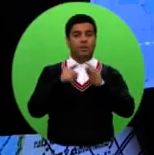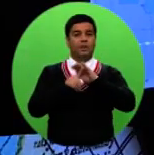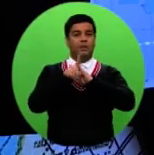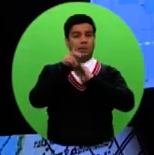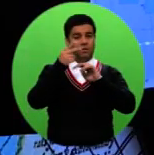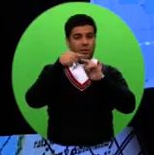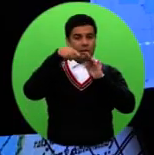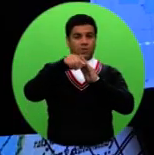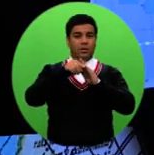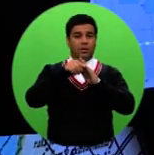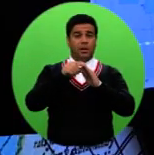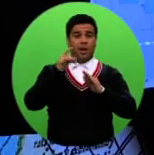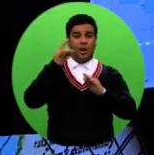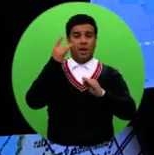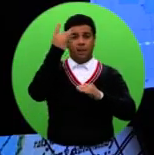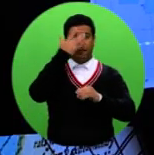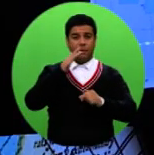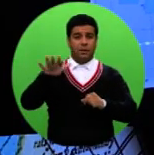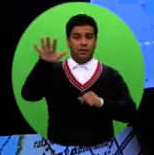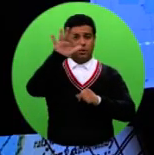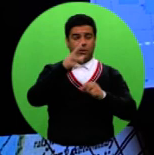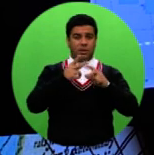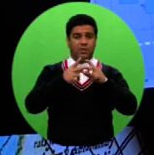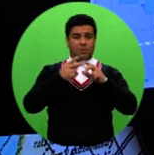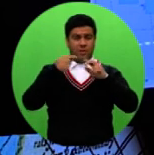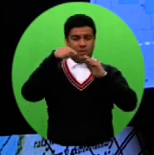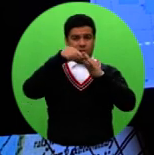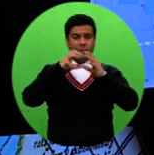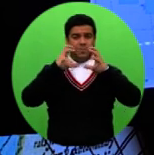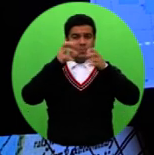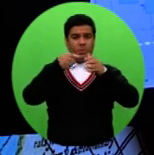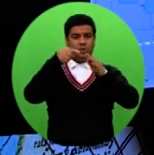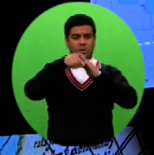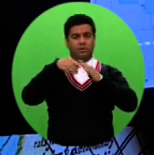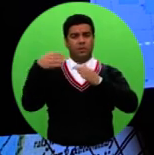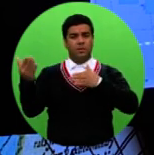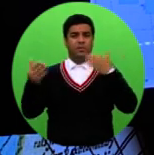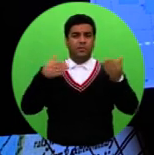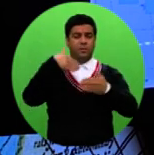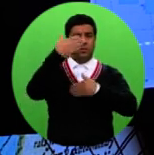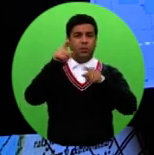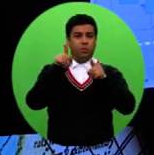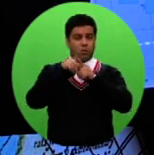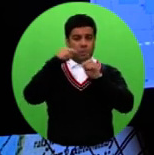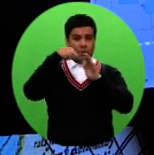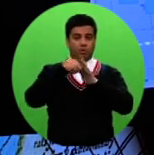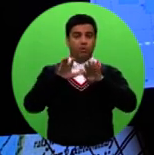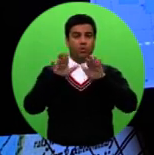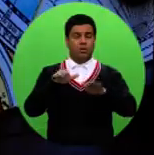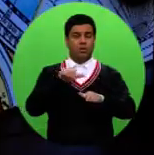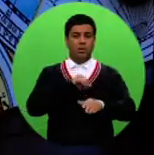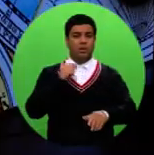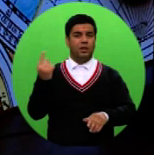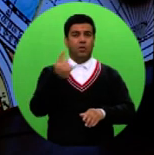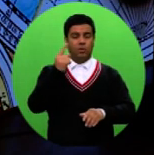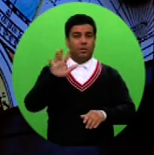sababli Afrika qit'asi 4 yarim sharda: shimoliy, janubiy, sharqiy va g'arbiy yarim sharda joylashgan